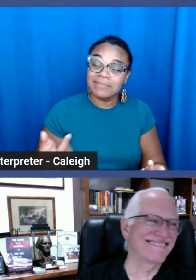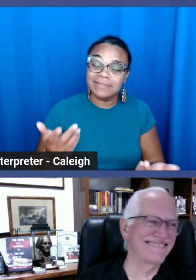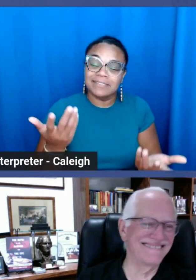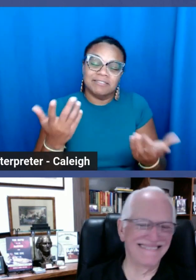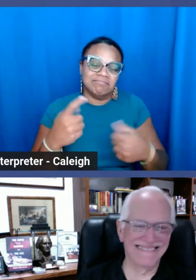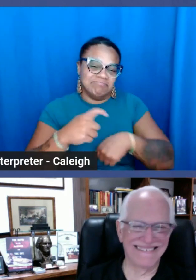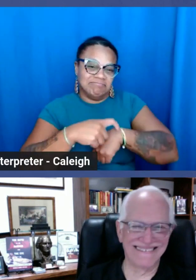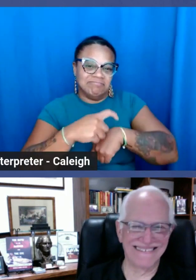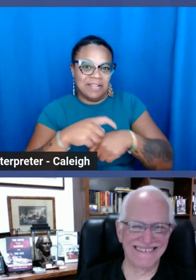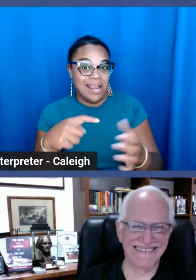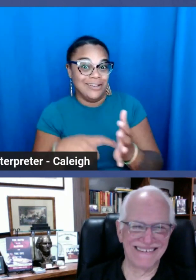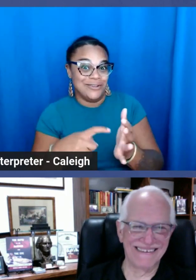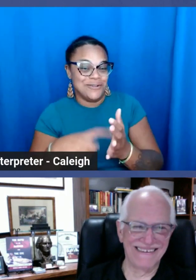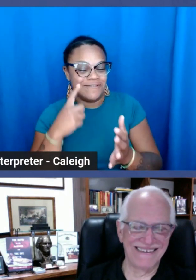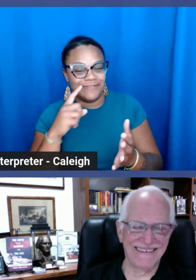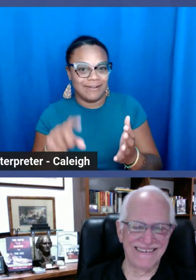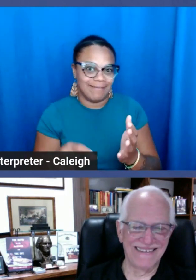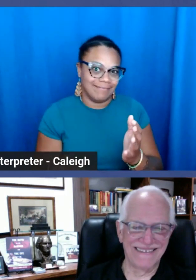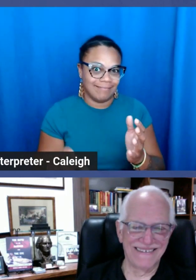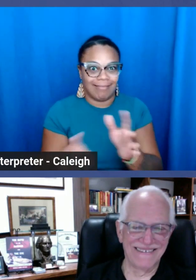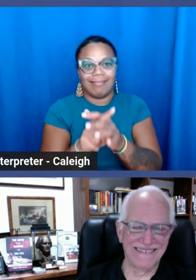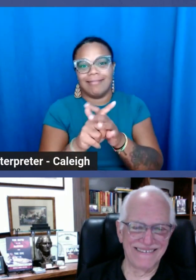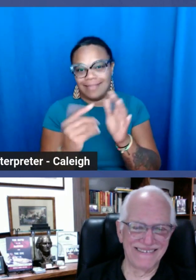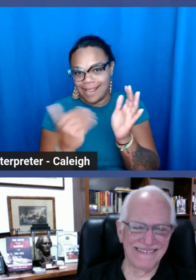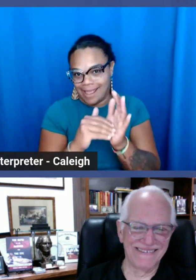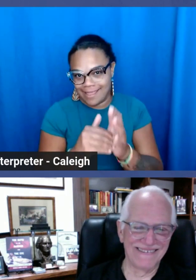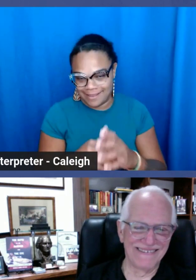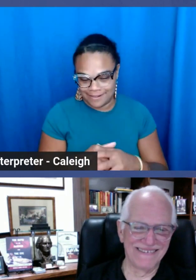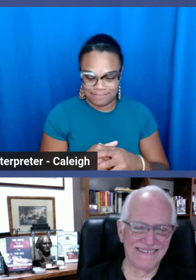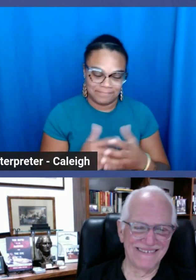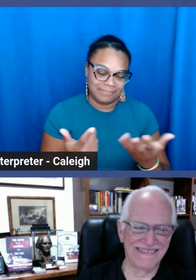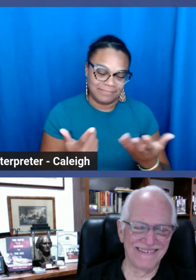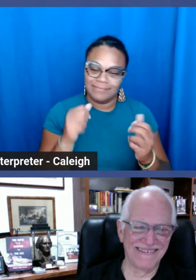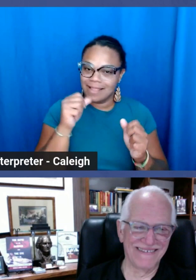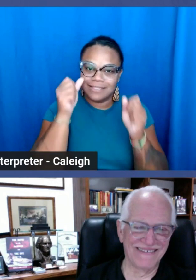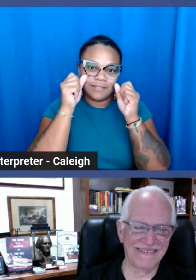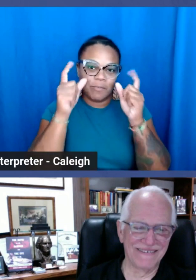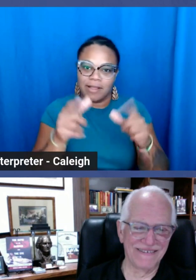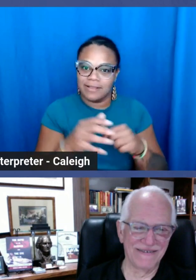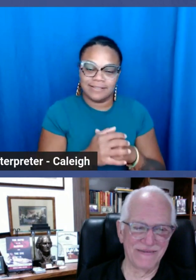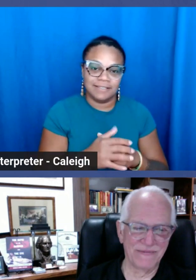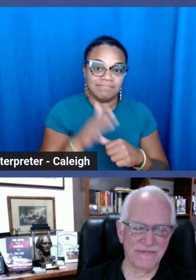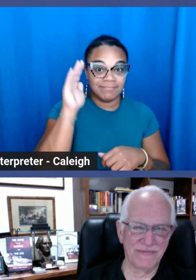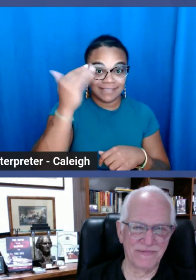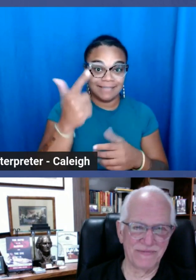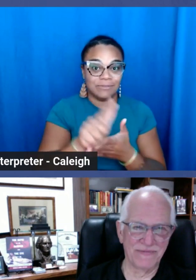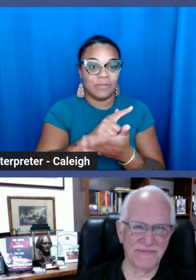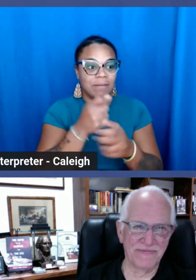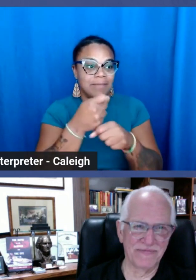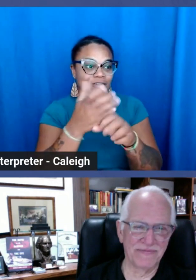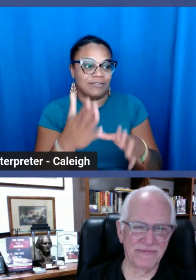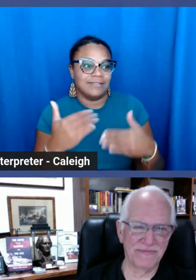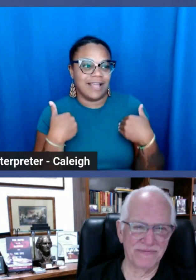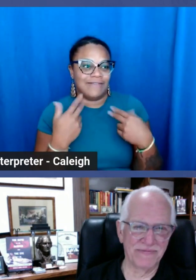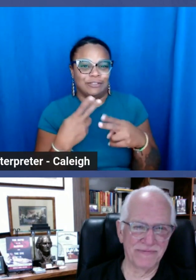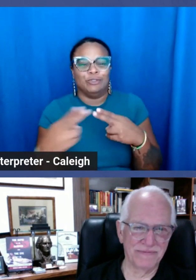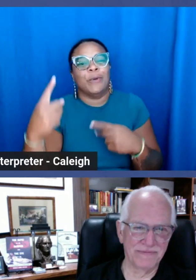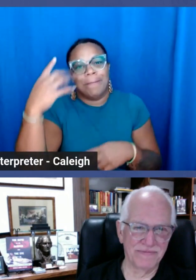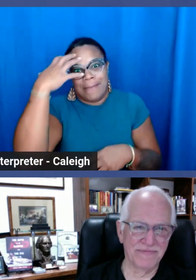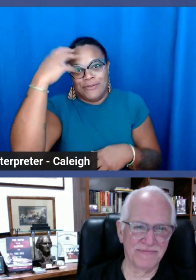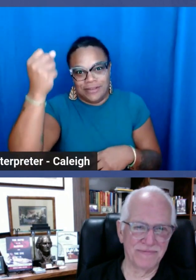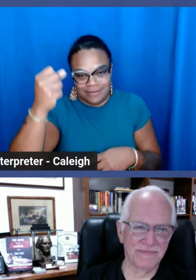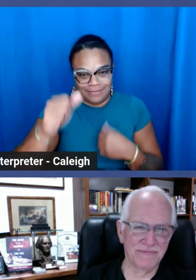moral panics, and so it's not surprising. It seems that legislators have a short memory as to